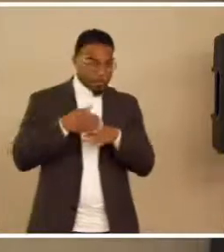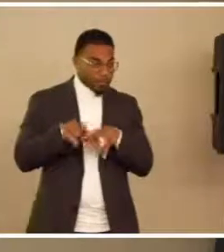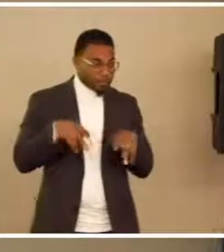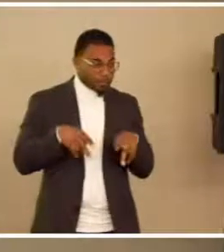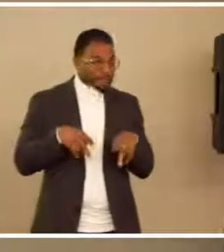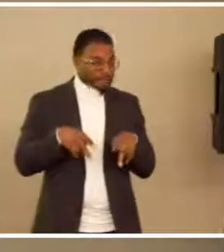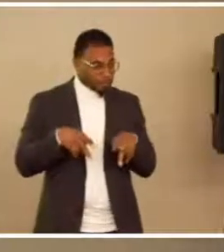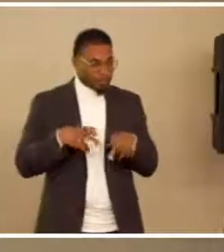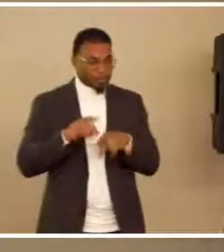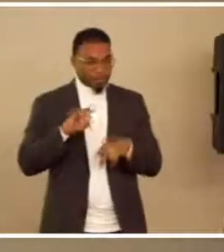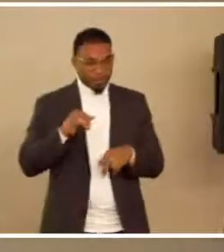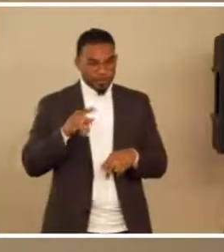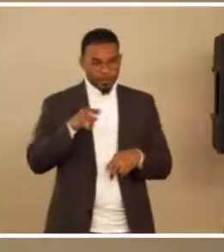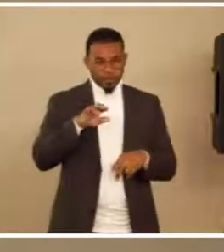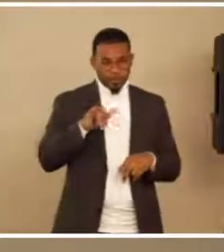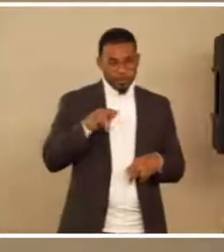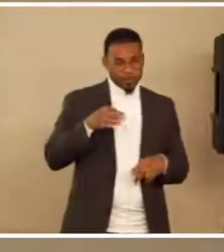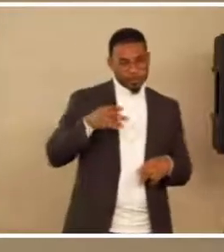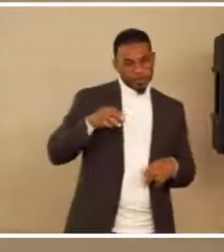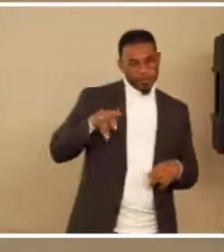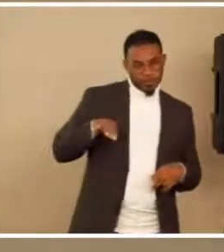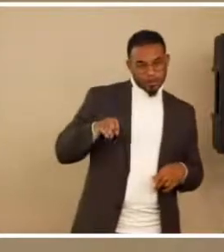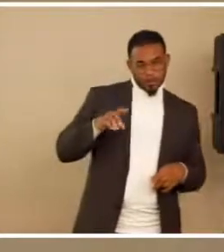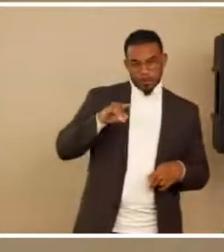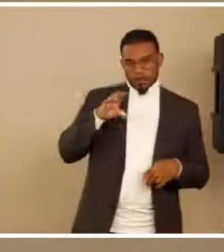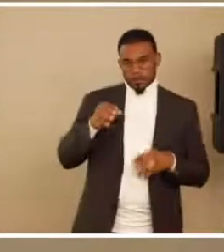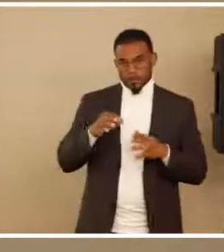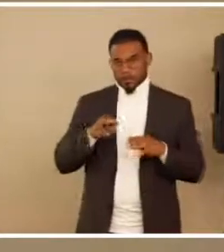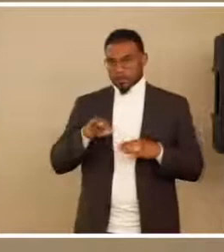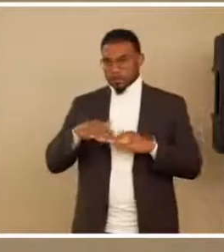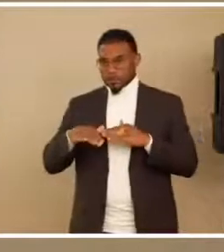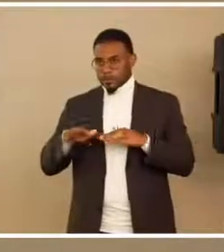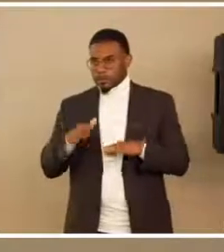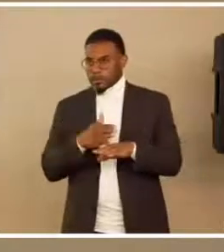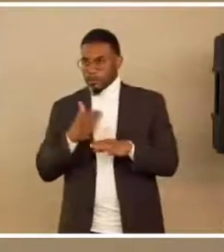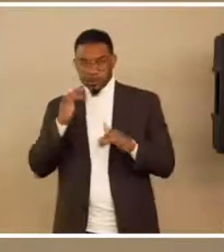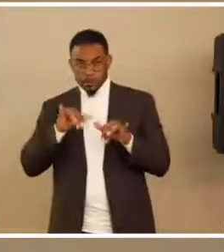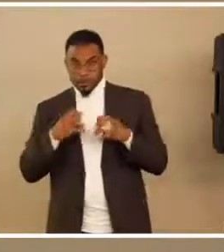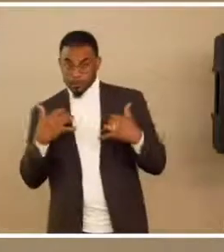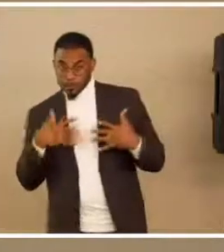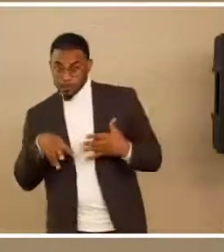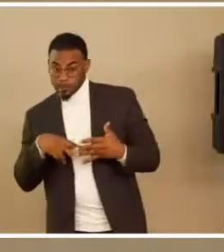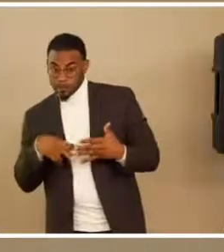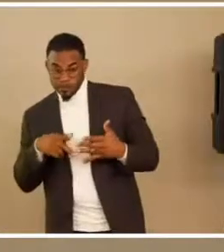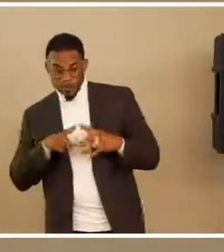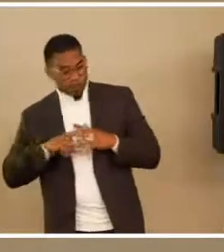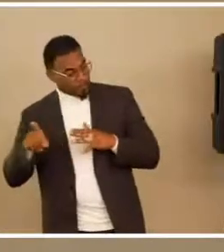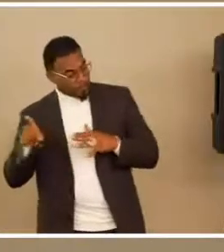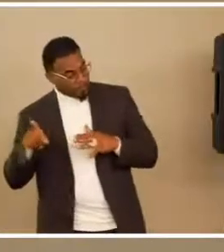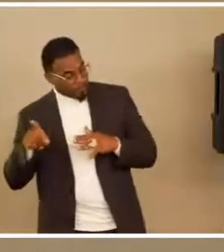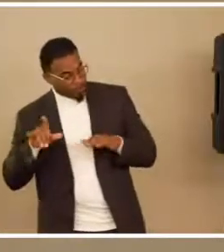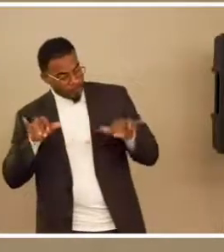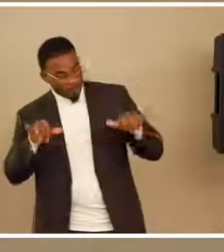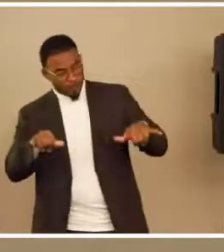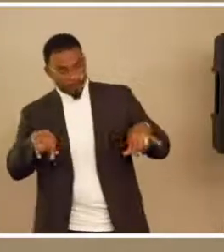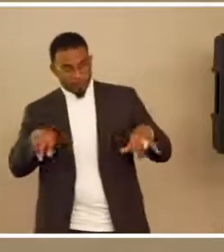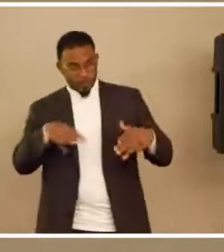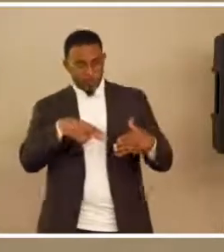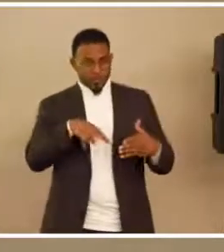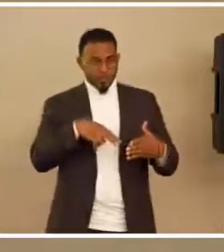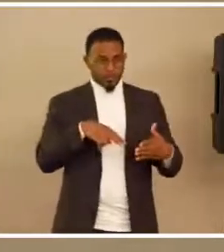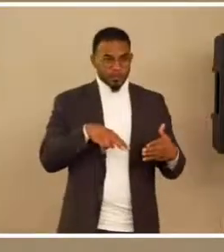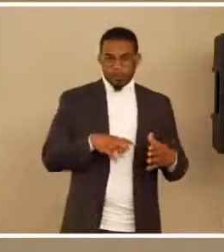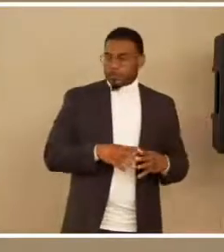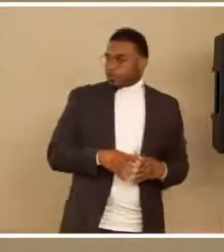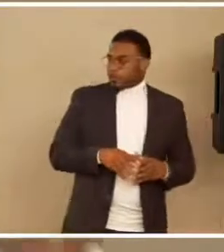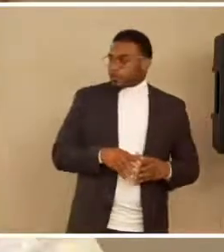party with DJ Terry the Hippie and Afrobeat music. So if y'all scared to dance, you can run away. But if you are ready